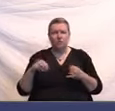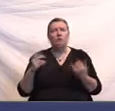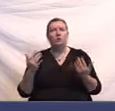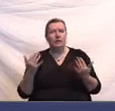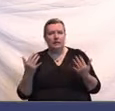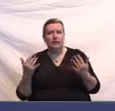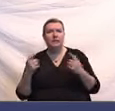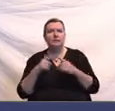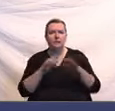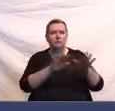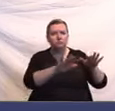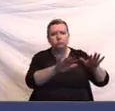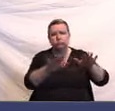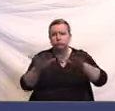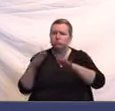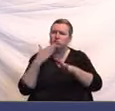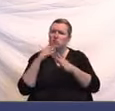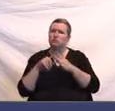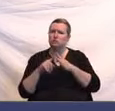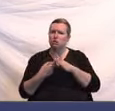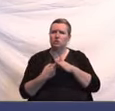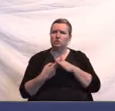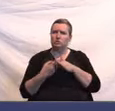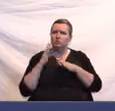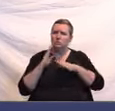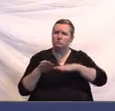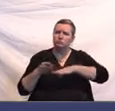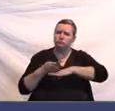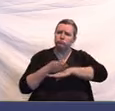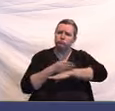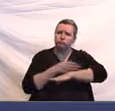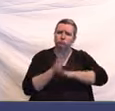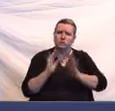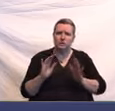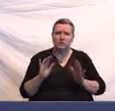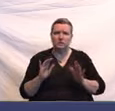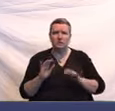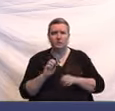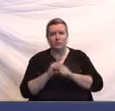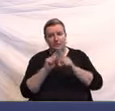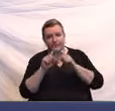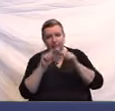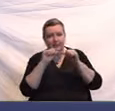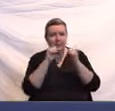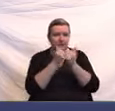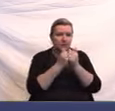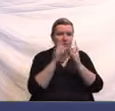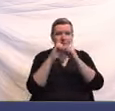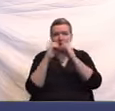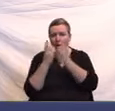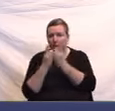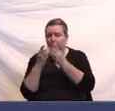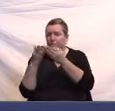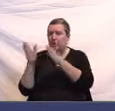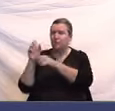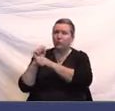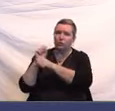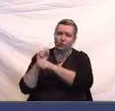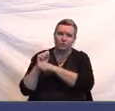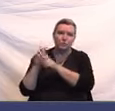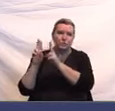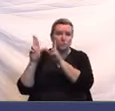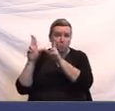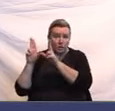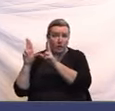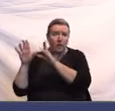good start, but it's going to get better. It needs to get better. We're working with agencies, departments, public employee unions on a plan